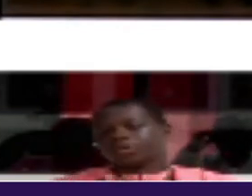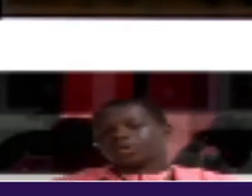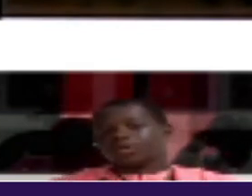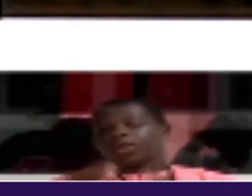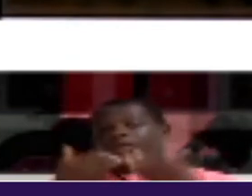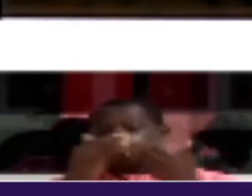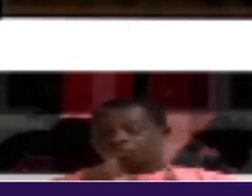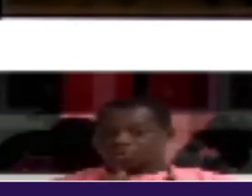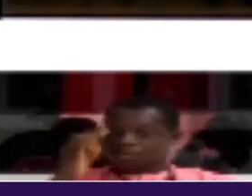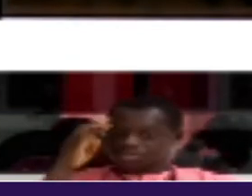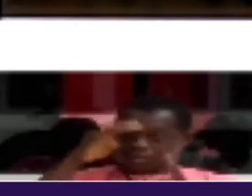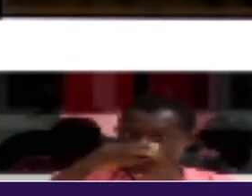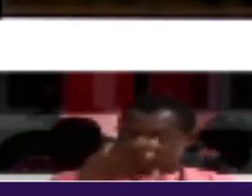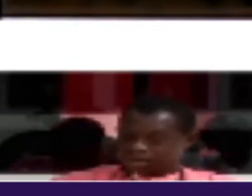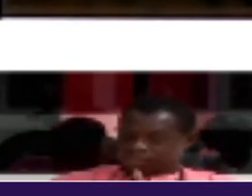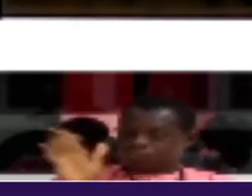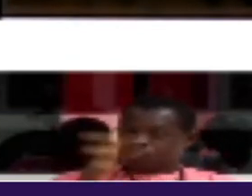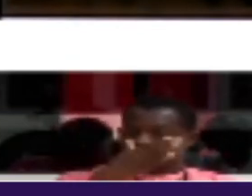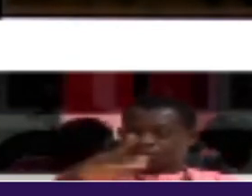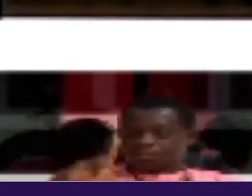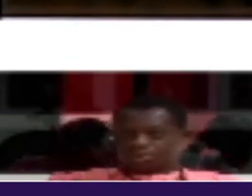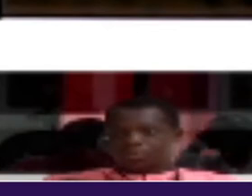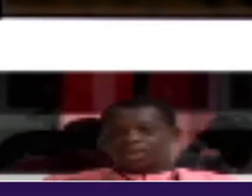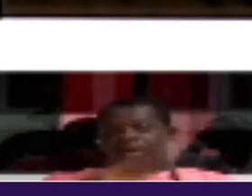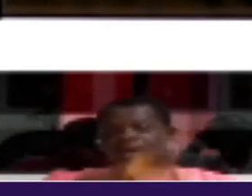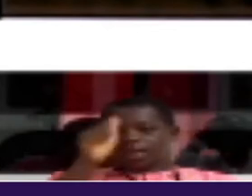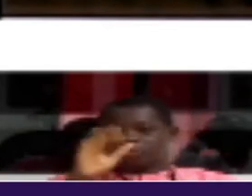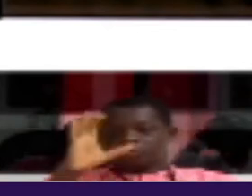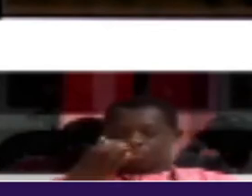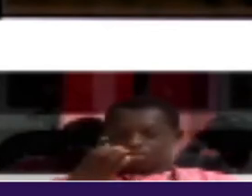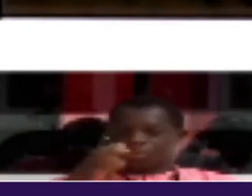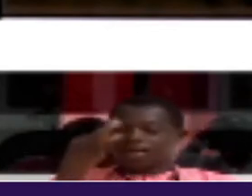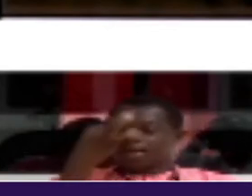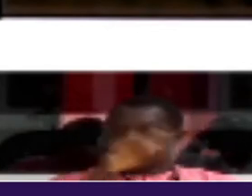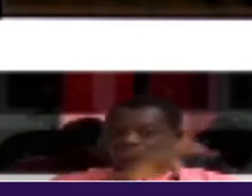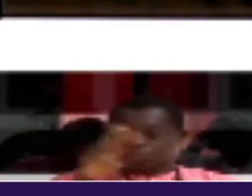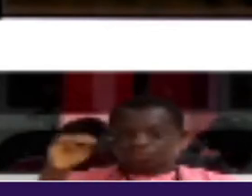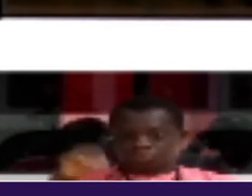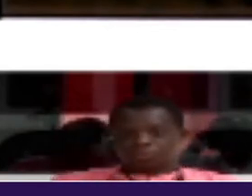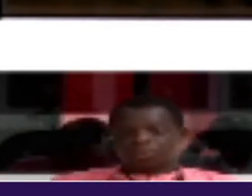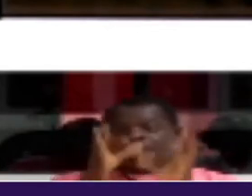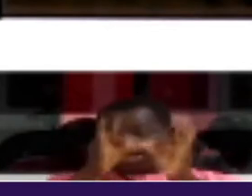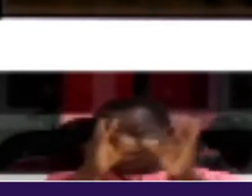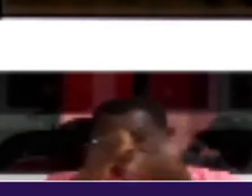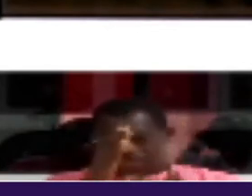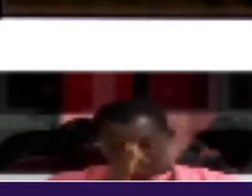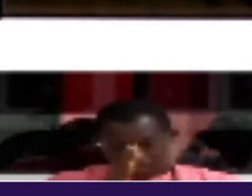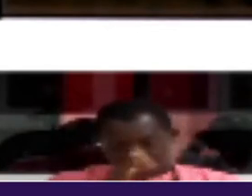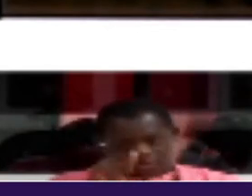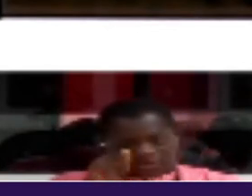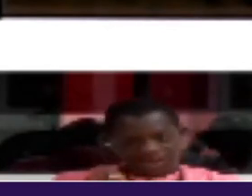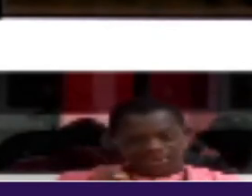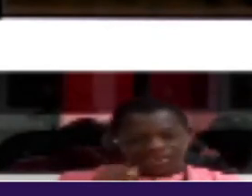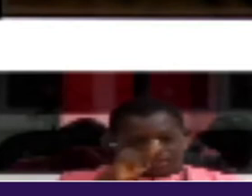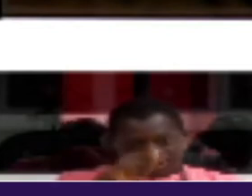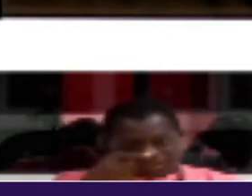mission. Go and prepare and come. But hadn't been that he had put me and explained to me exactly, this is this or